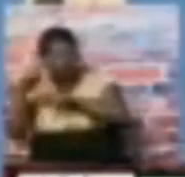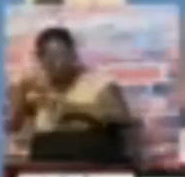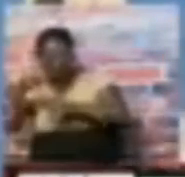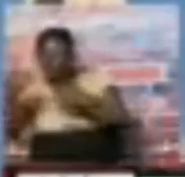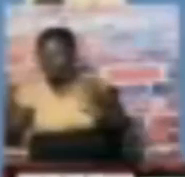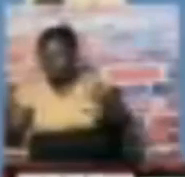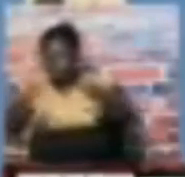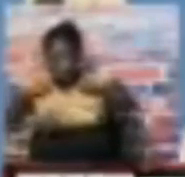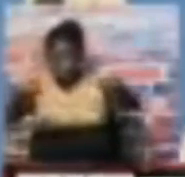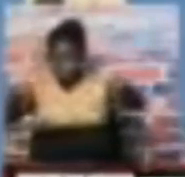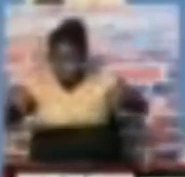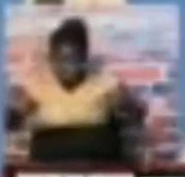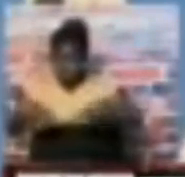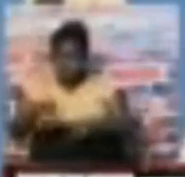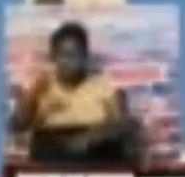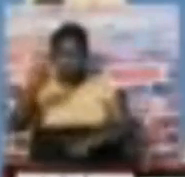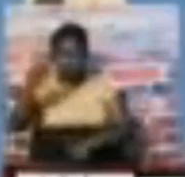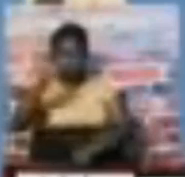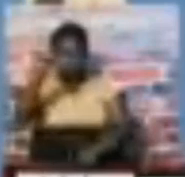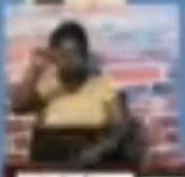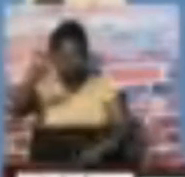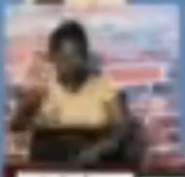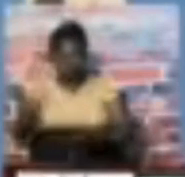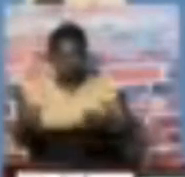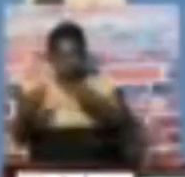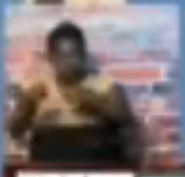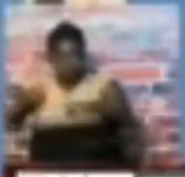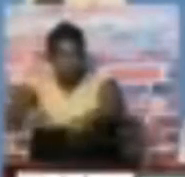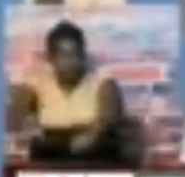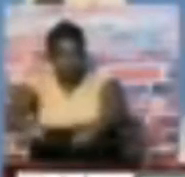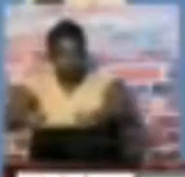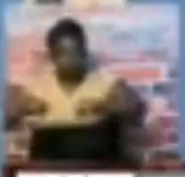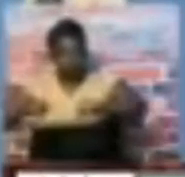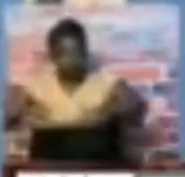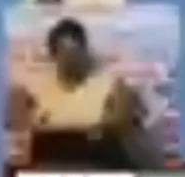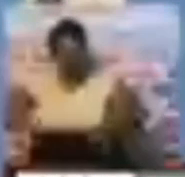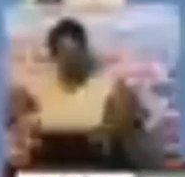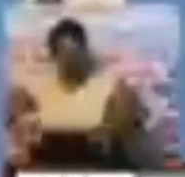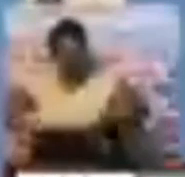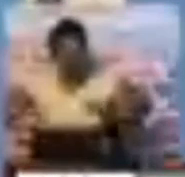and do my push-ups.